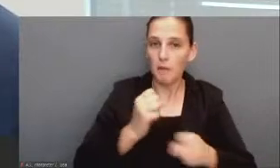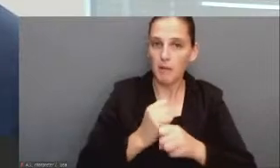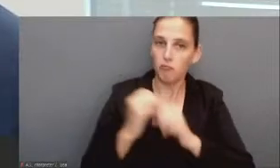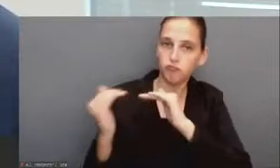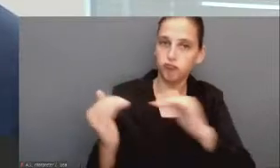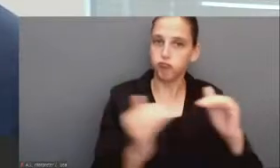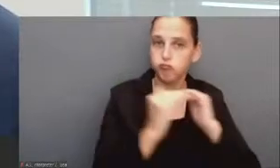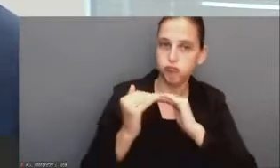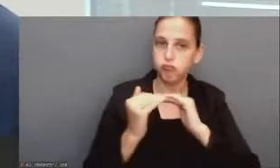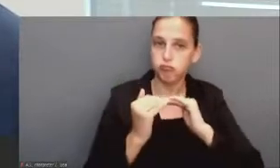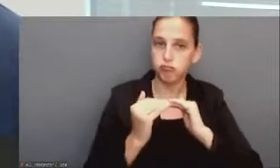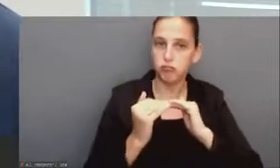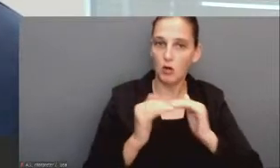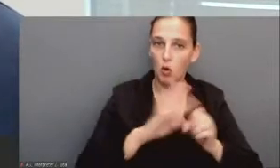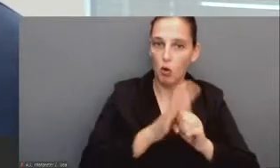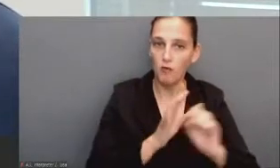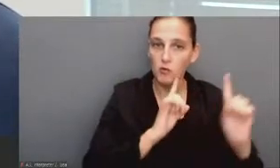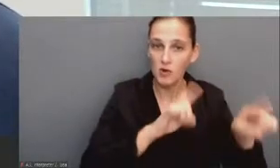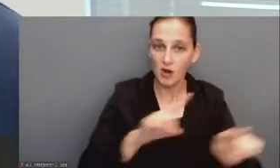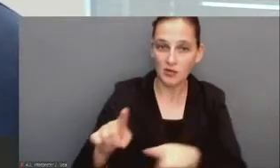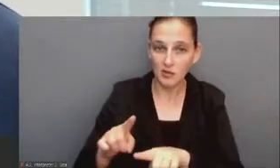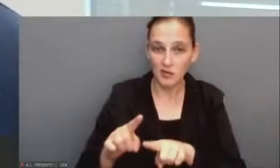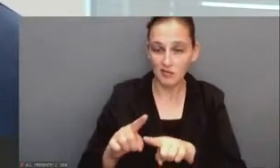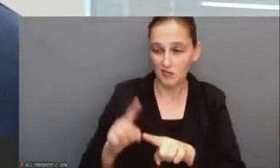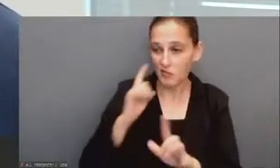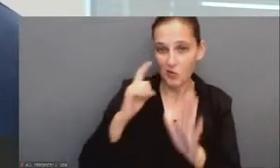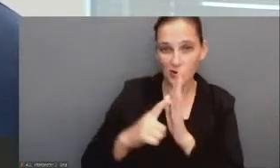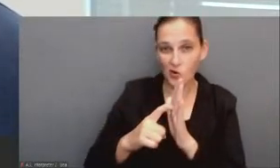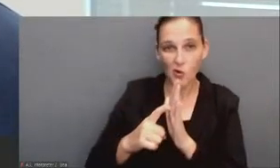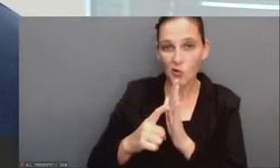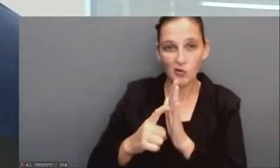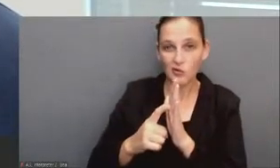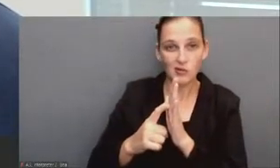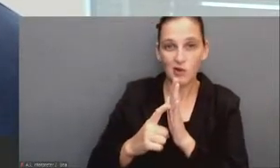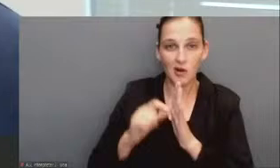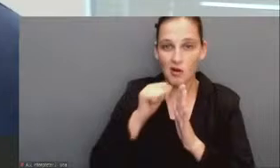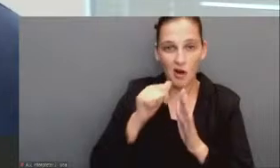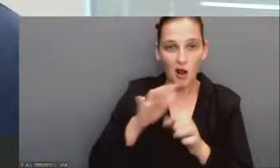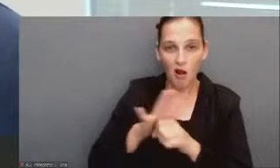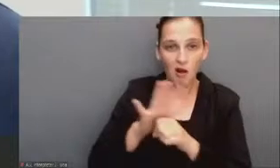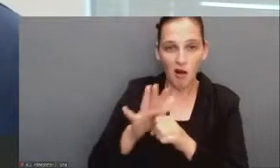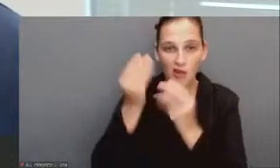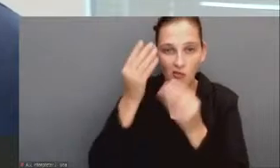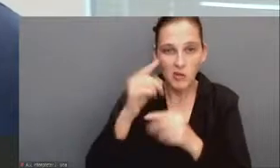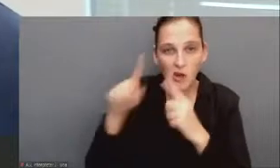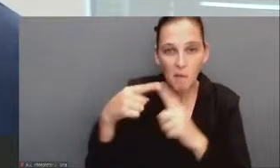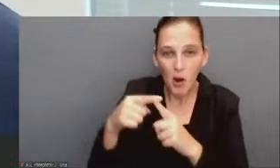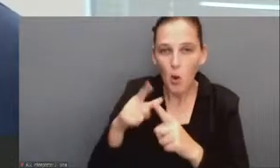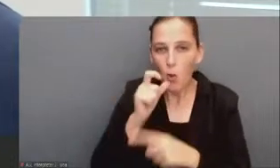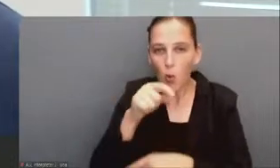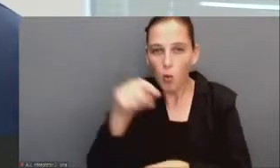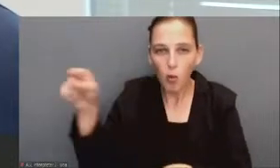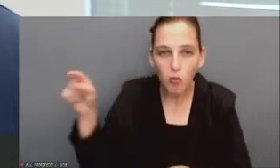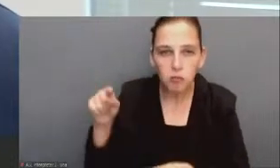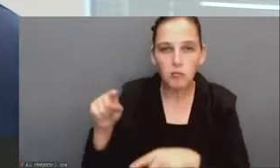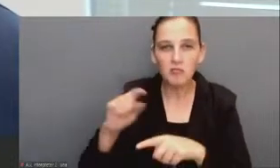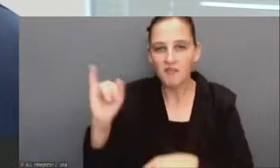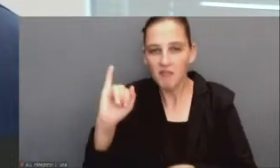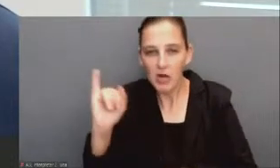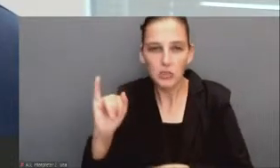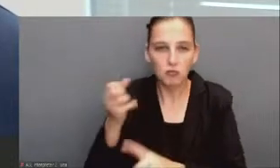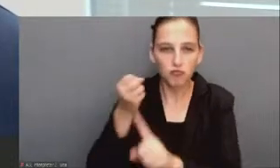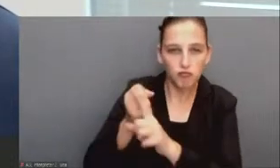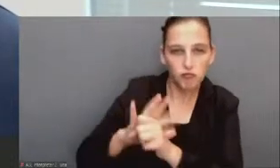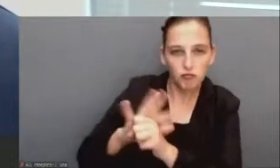stated that the lack of complete data disaggregated by race and ethnicity on COVID-19 infection, and I'm paraphrasing here, has further